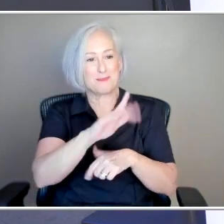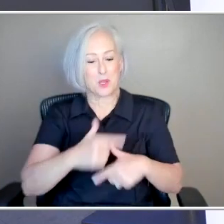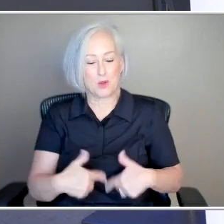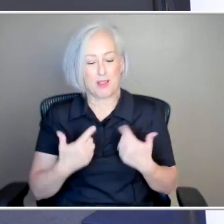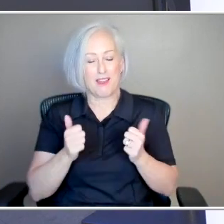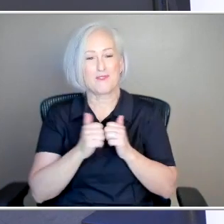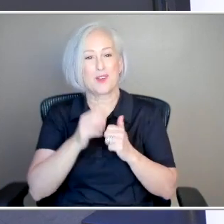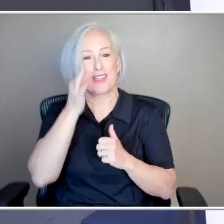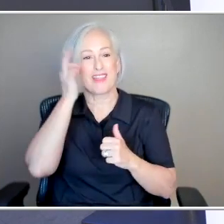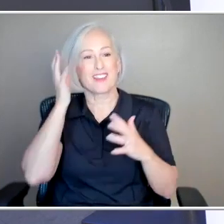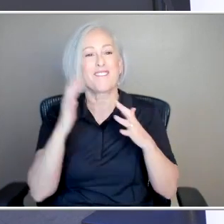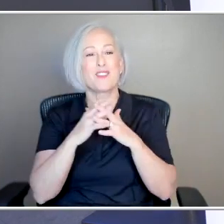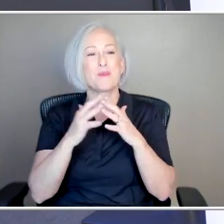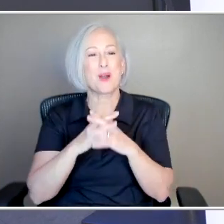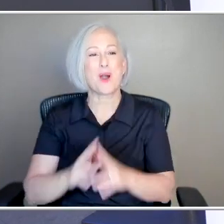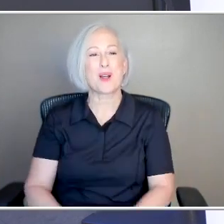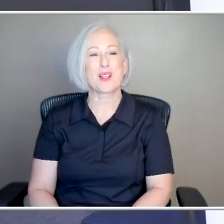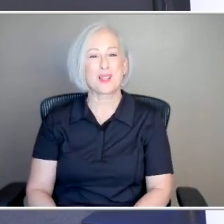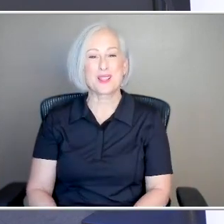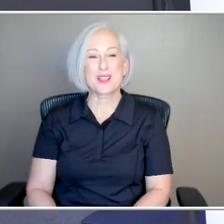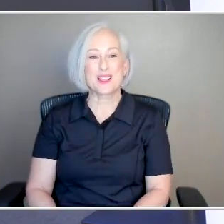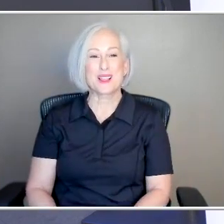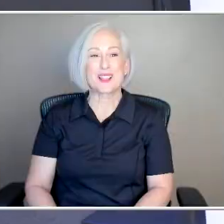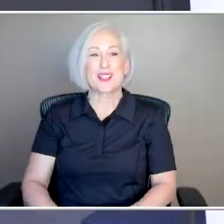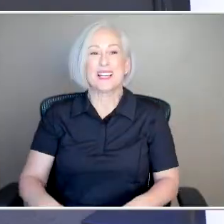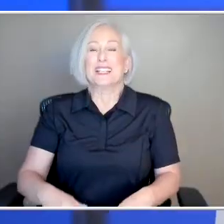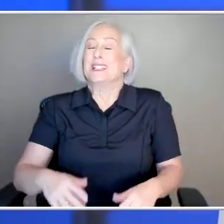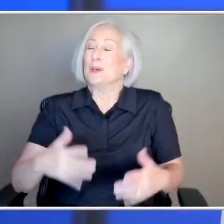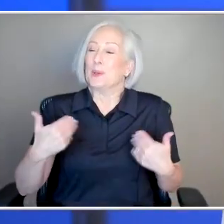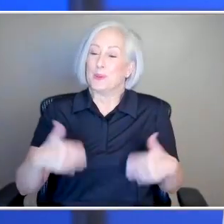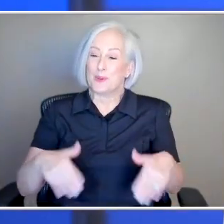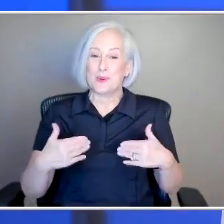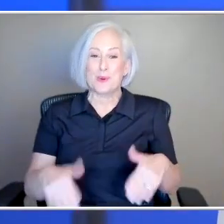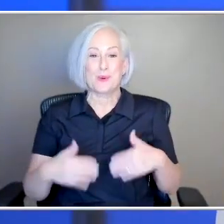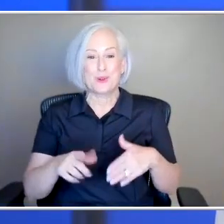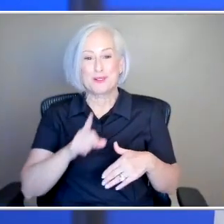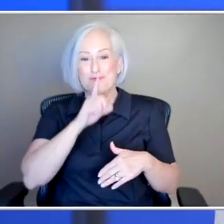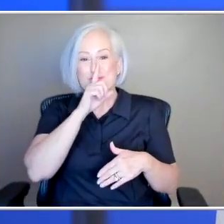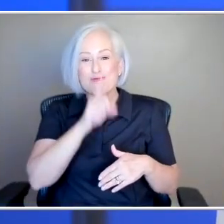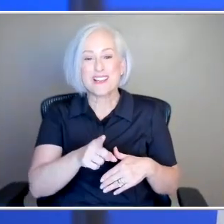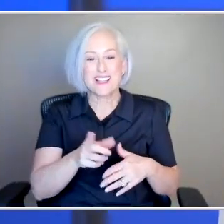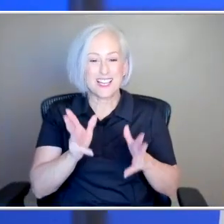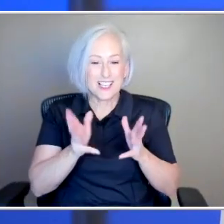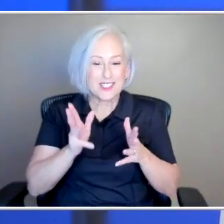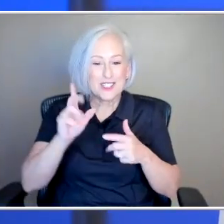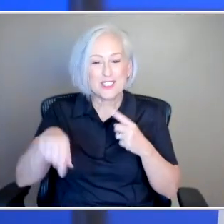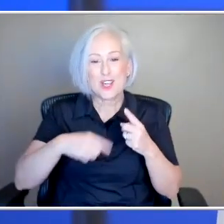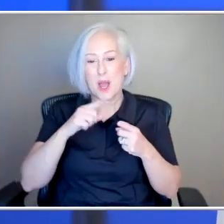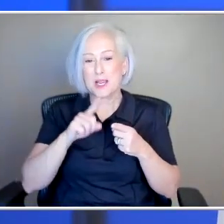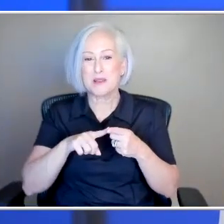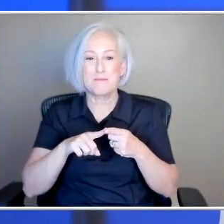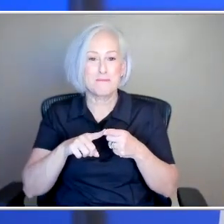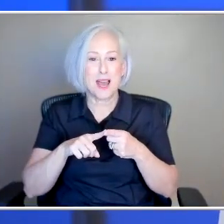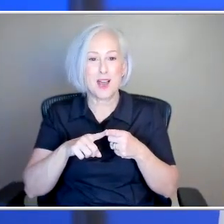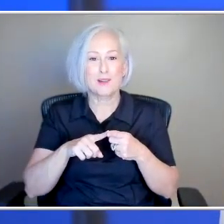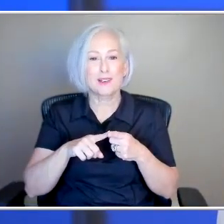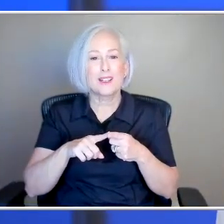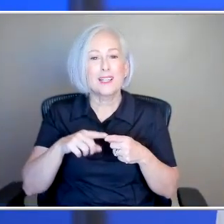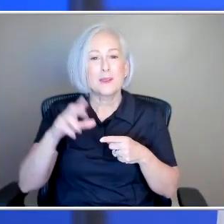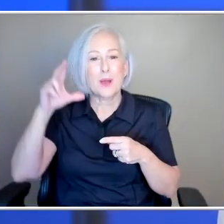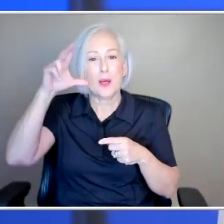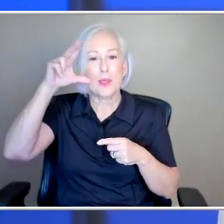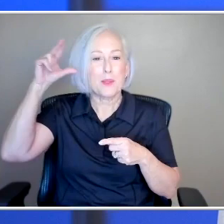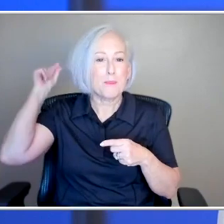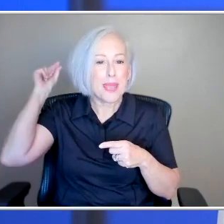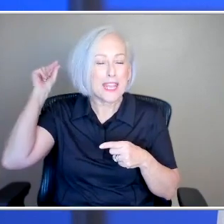Hopefully it keeps going for a while, and we really talk about a true like like the Patriots won 6 or 7 Super Bowls in the